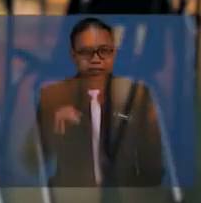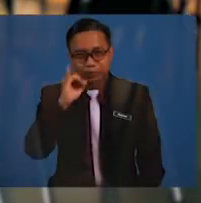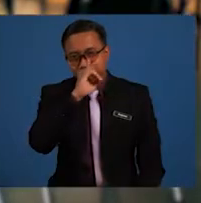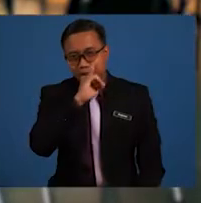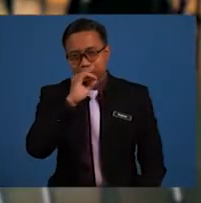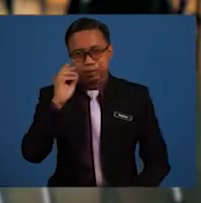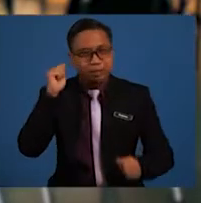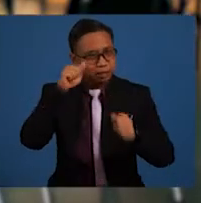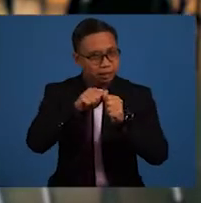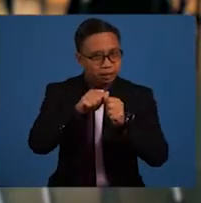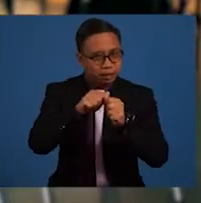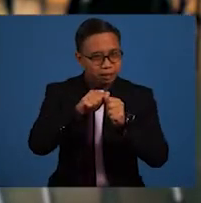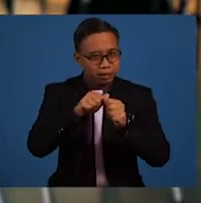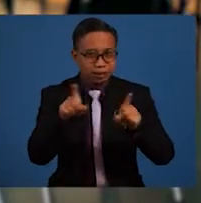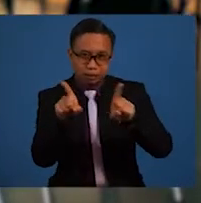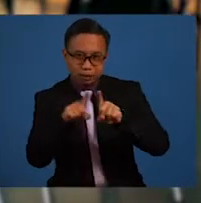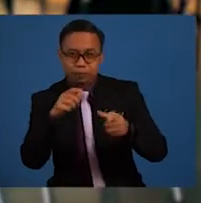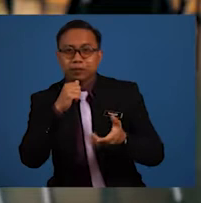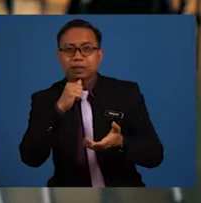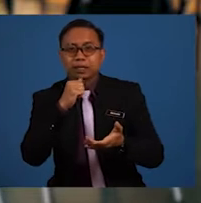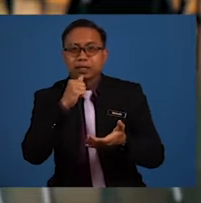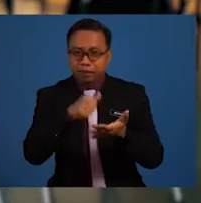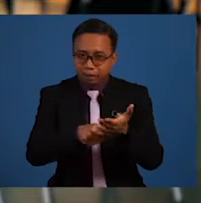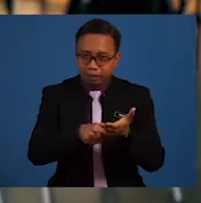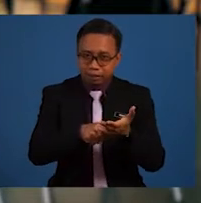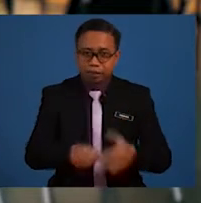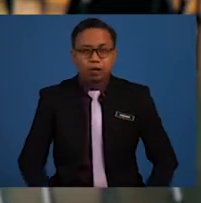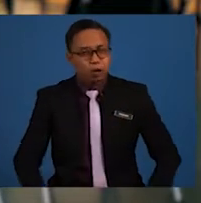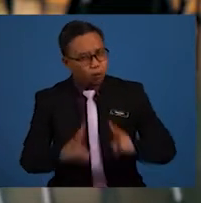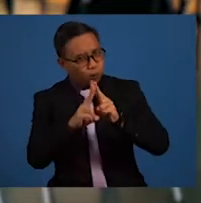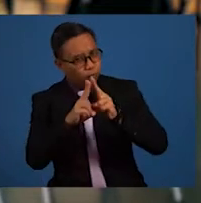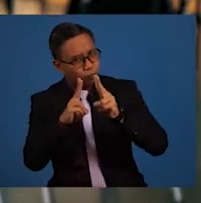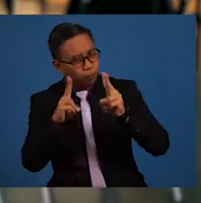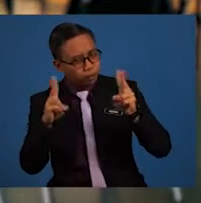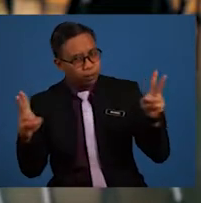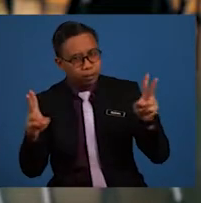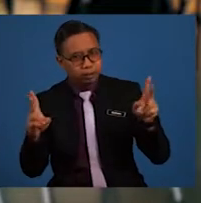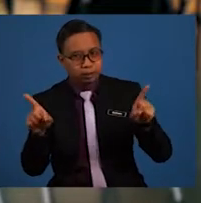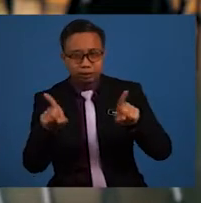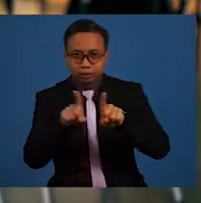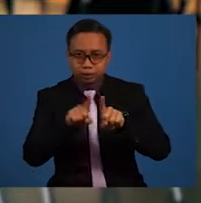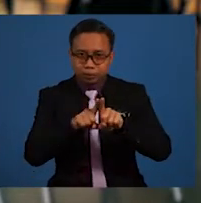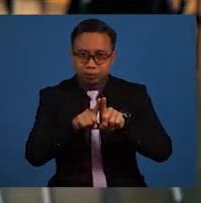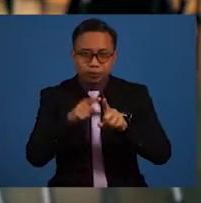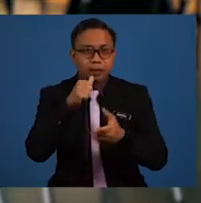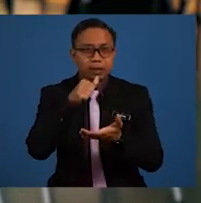Imagine receiving the same letter, the very same